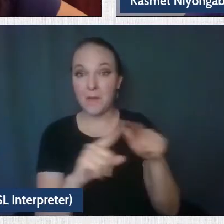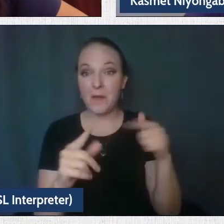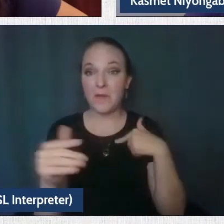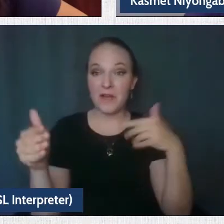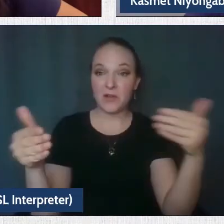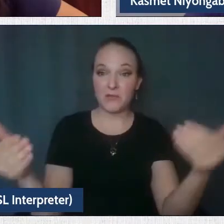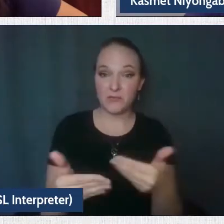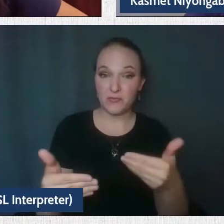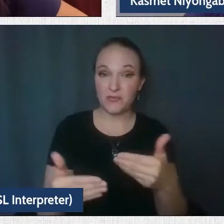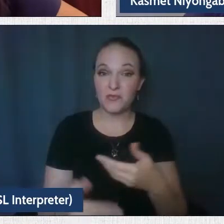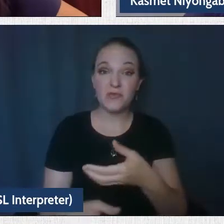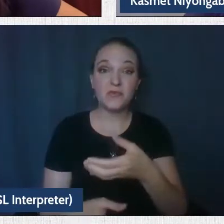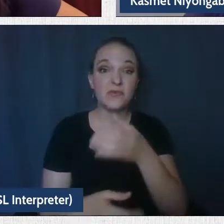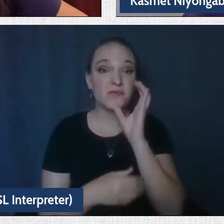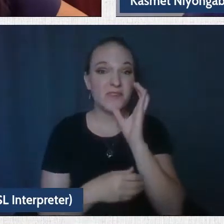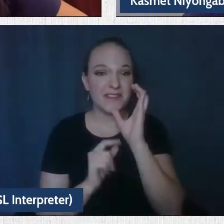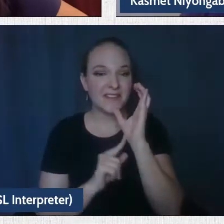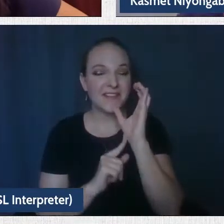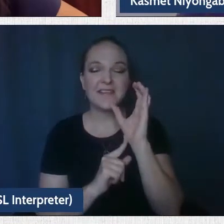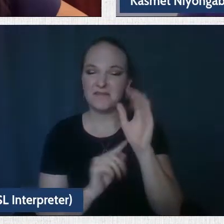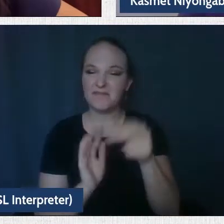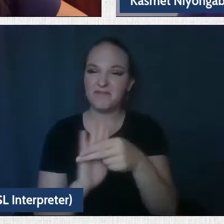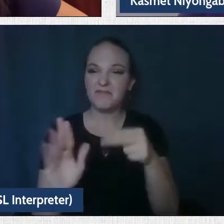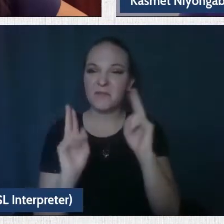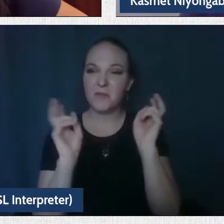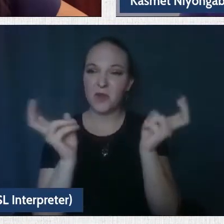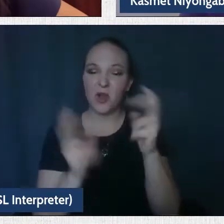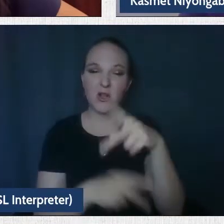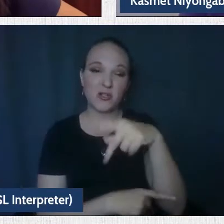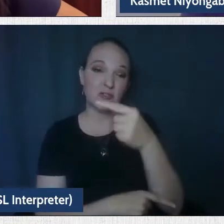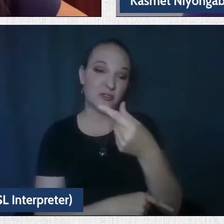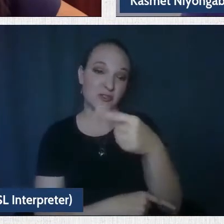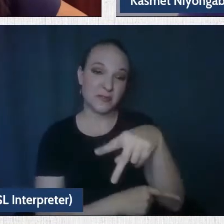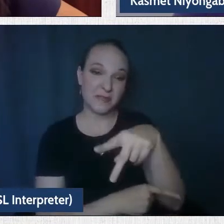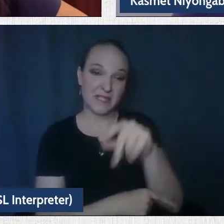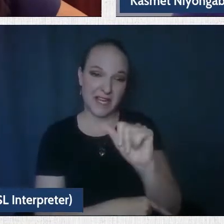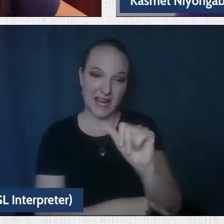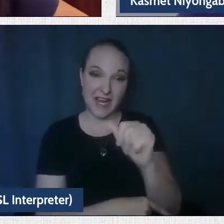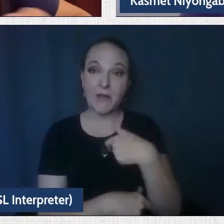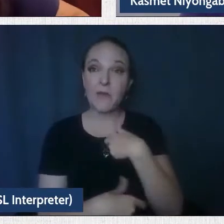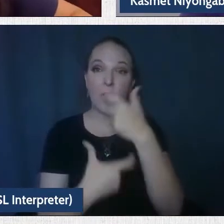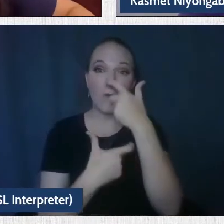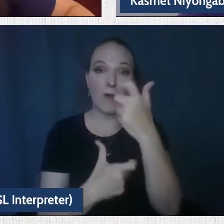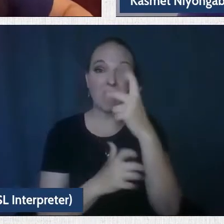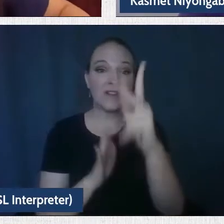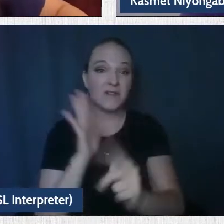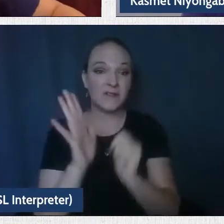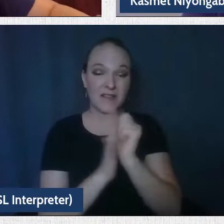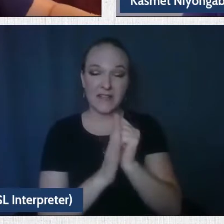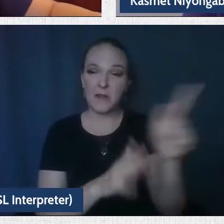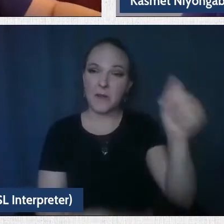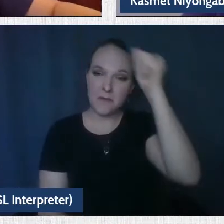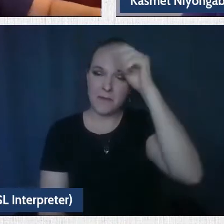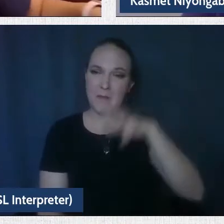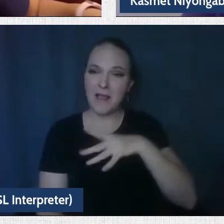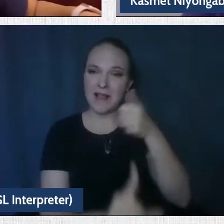the GPA. And next, let's watch a video of a bartender making the drink.